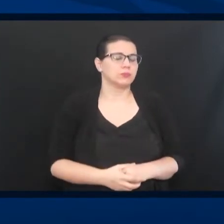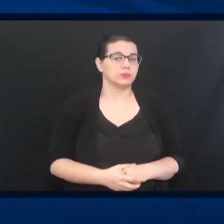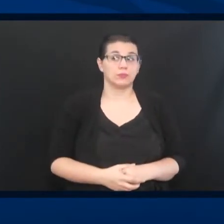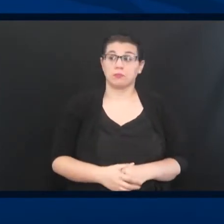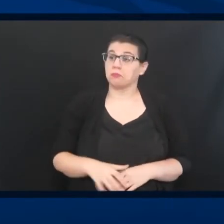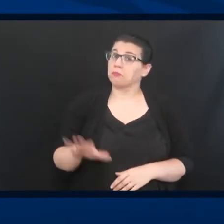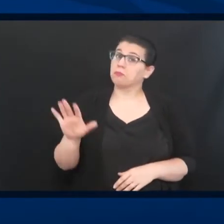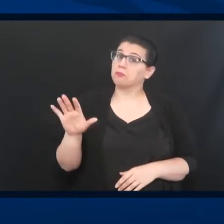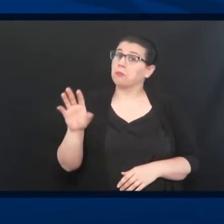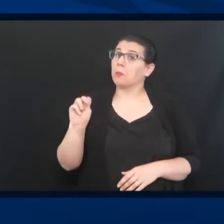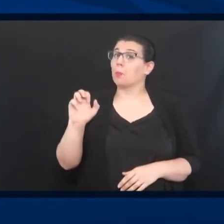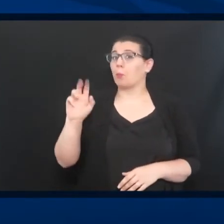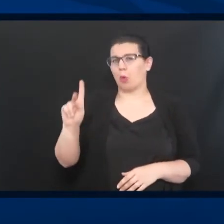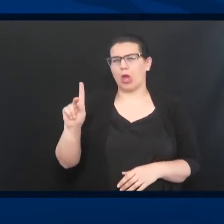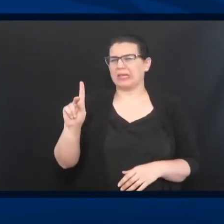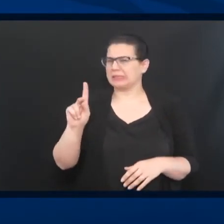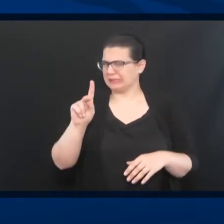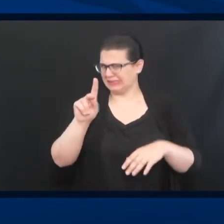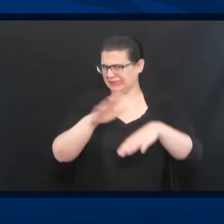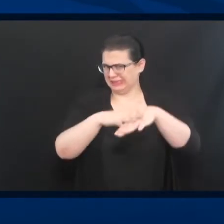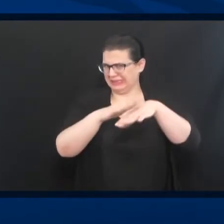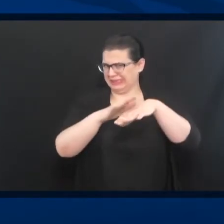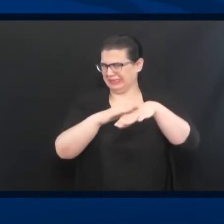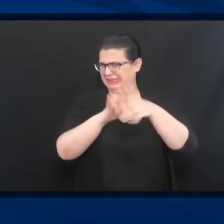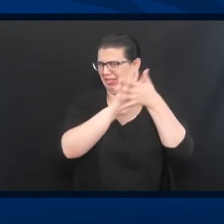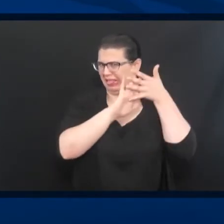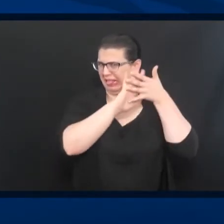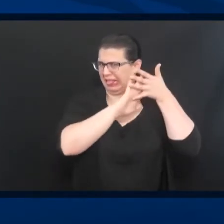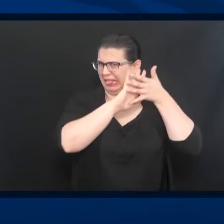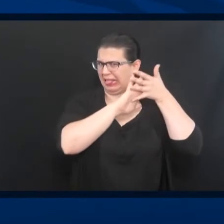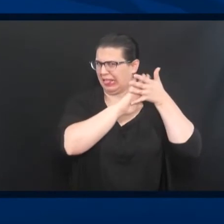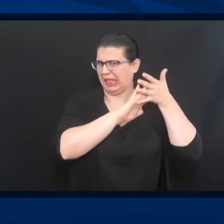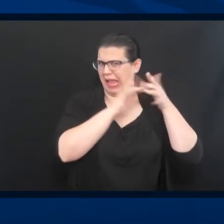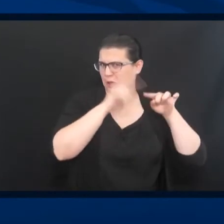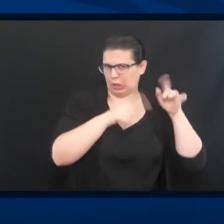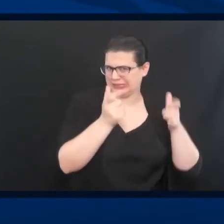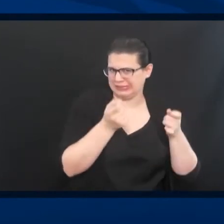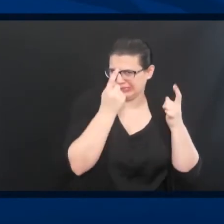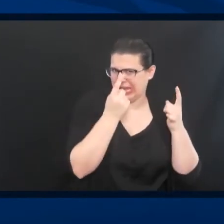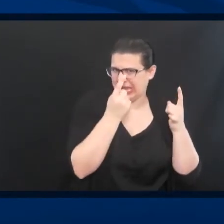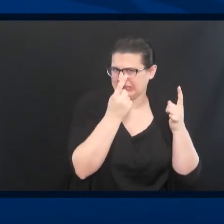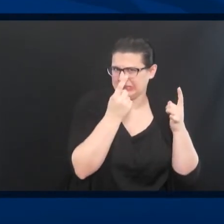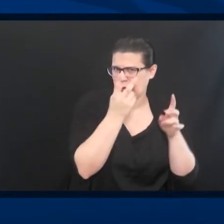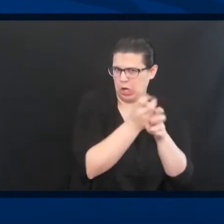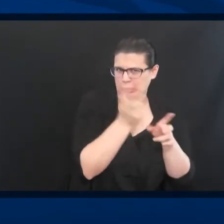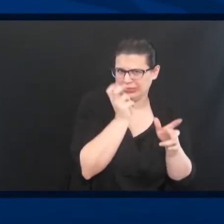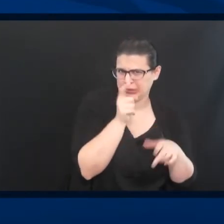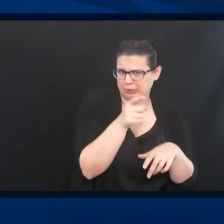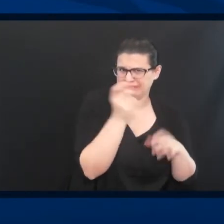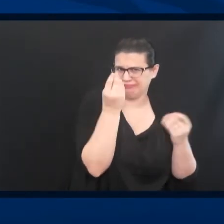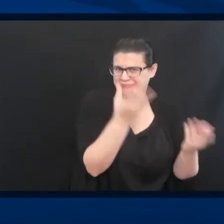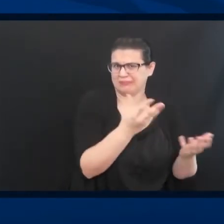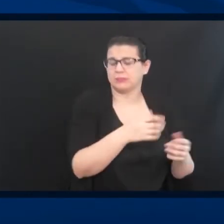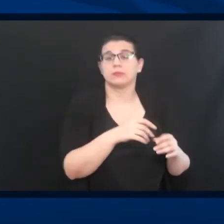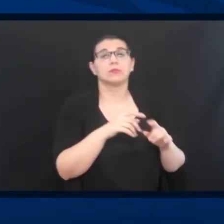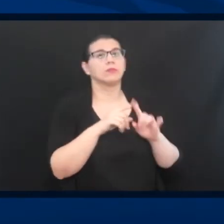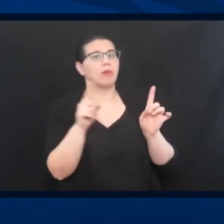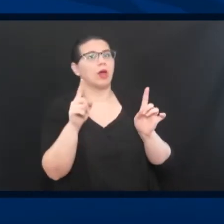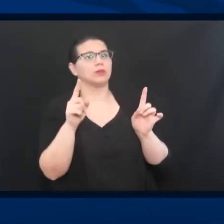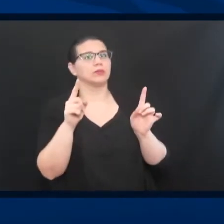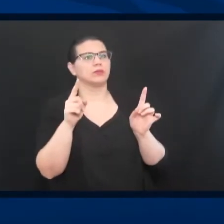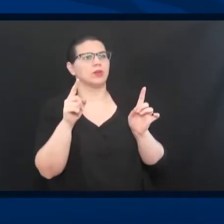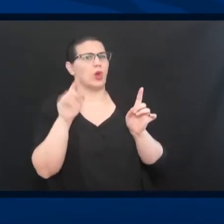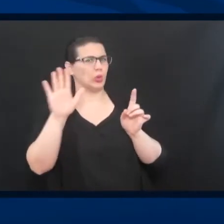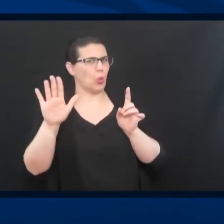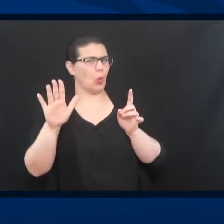Mark, we're having a little trouble hearing you and everything, and I'm having a lot of trouble hearing you. But as far as the plans, the up and coming plans for the